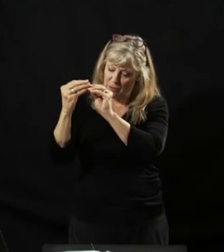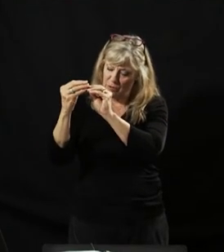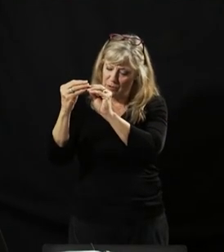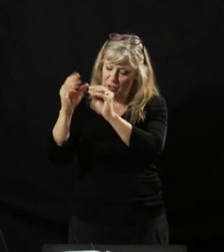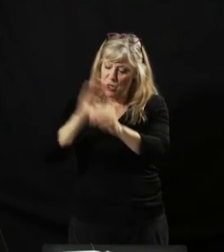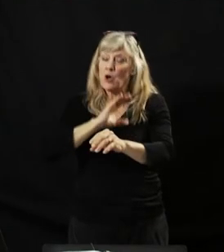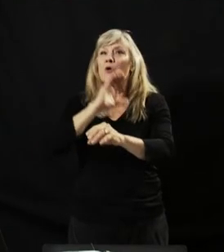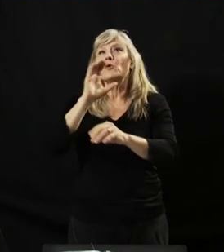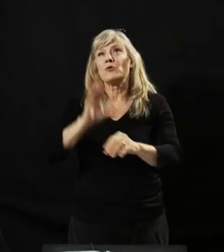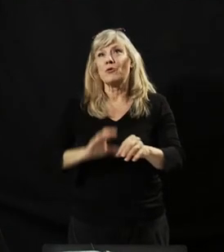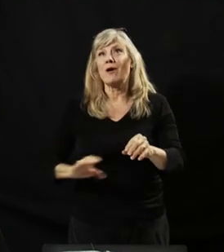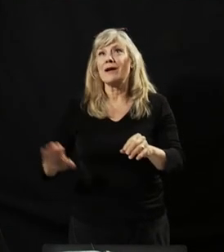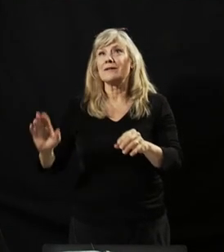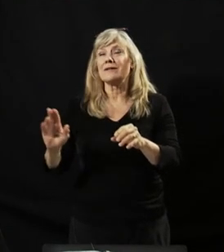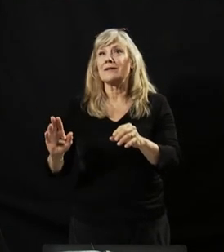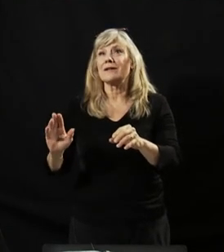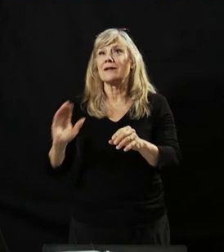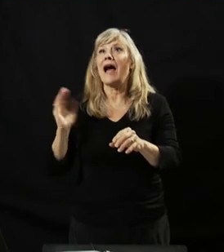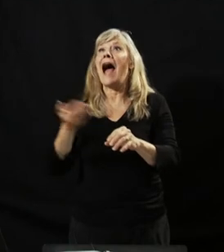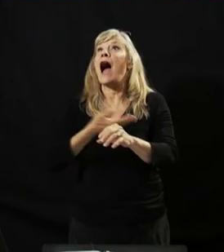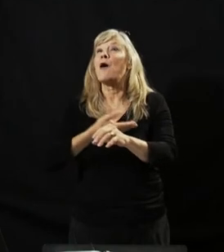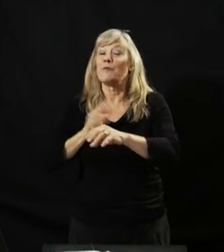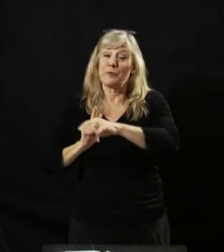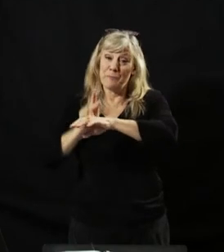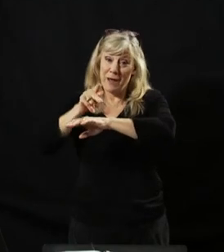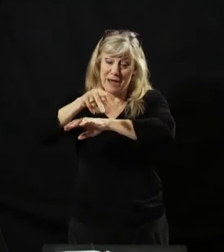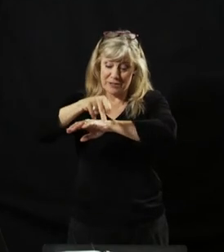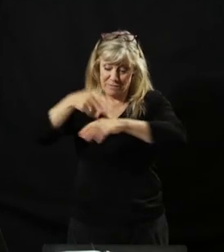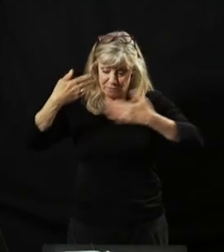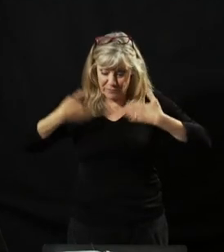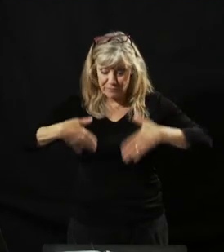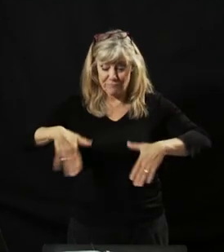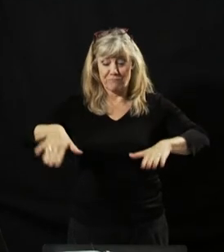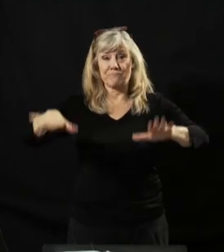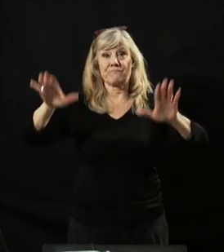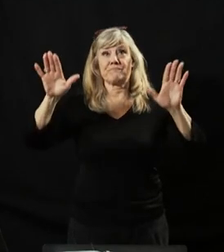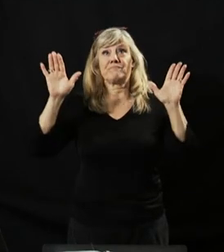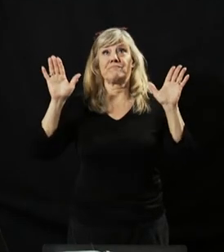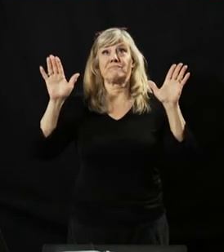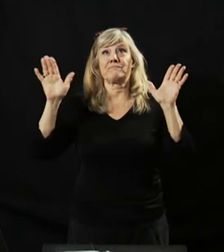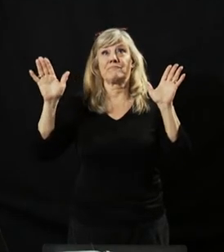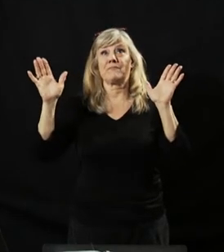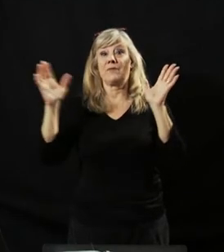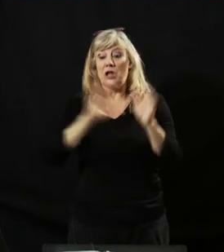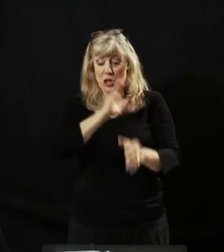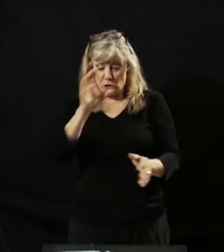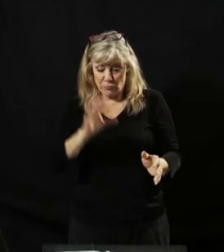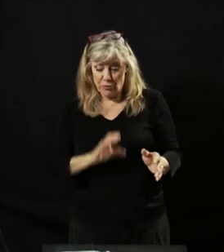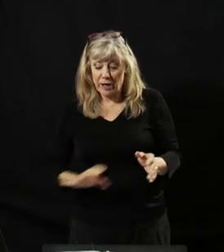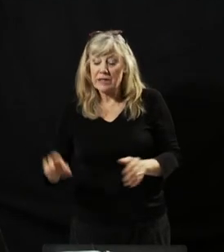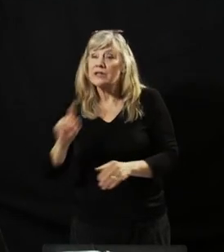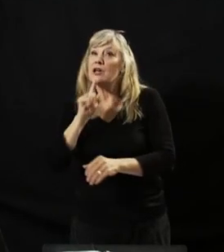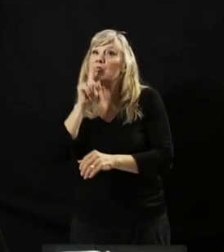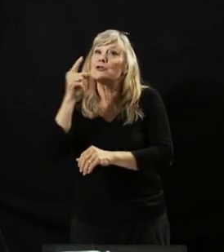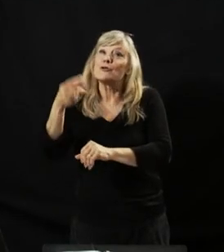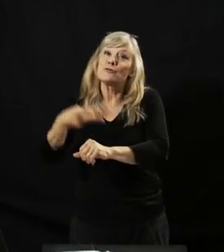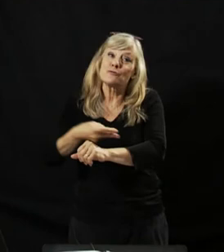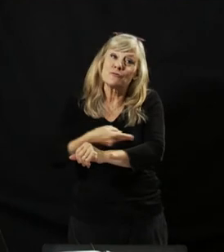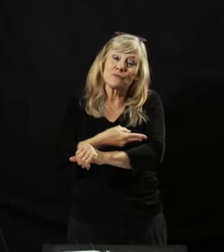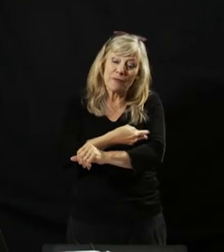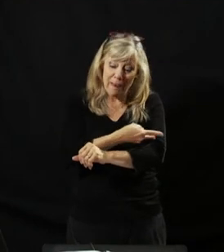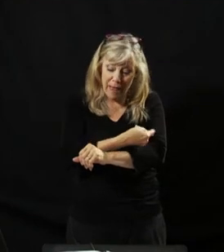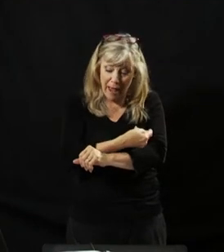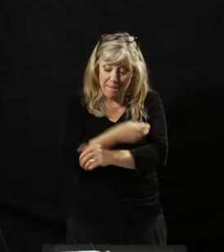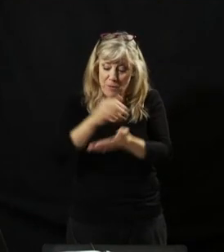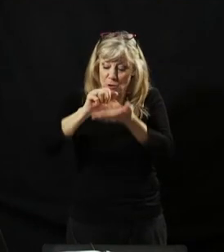been sacrificed. For he is the true Lamb who has